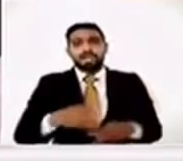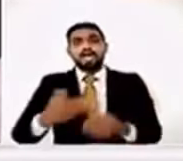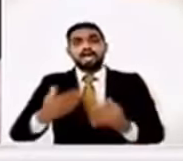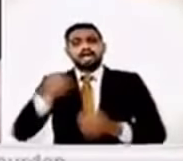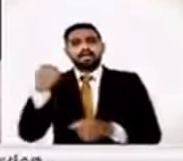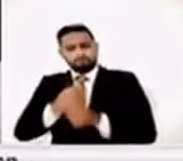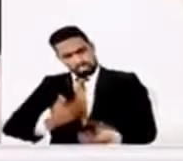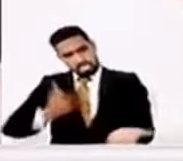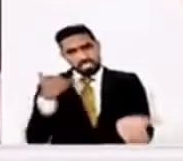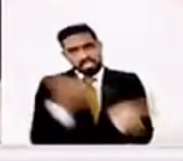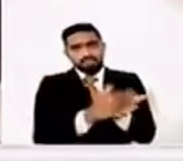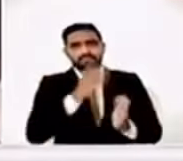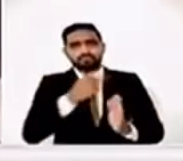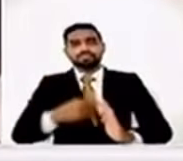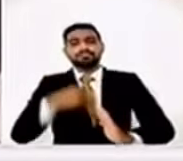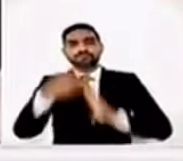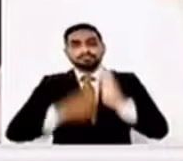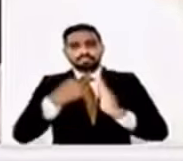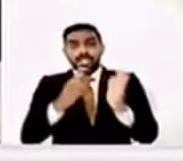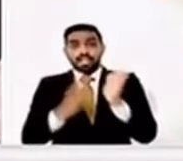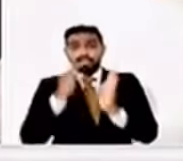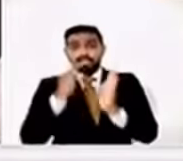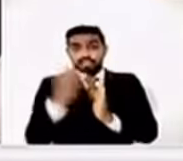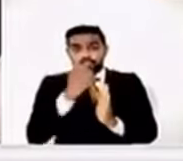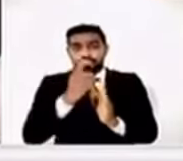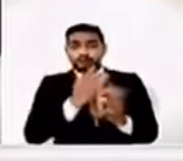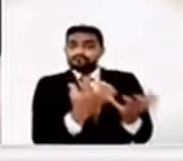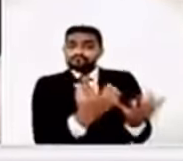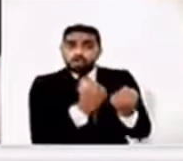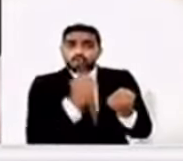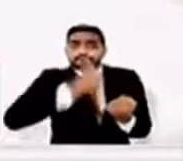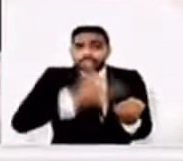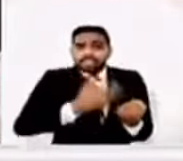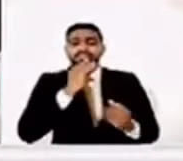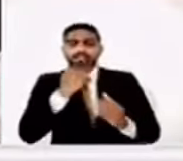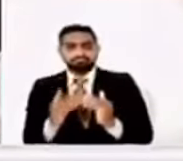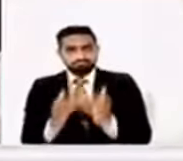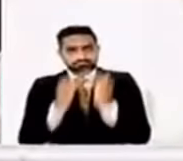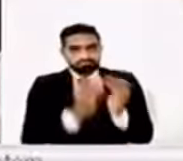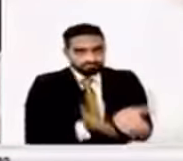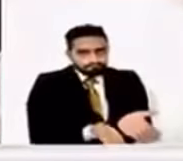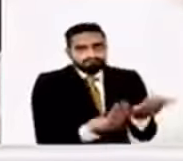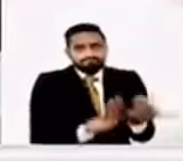of national infrastructure, providing access to the rural economy.